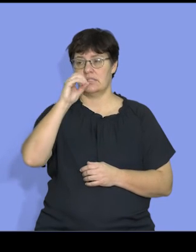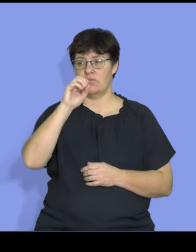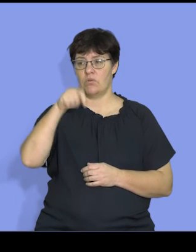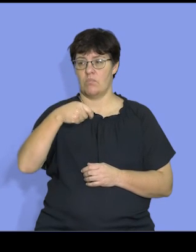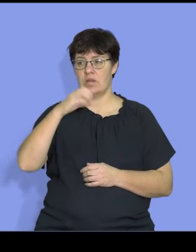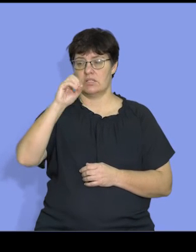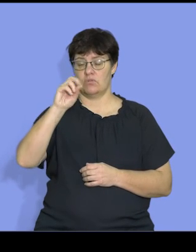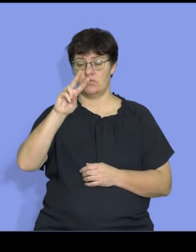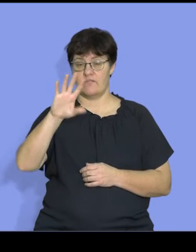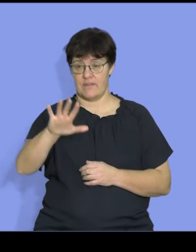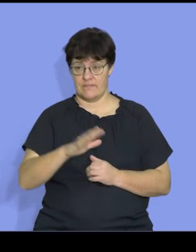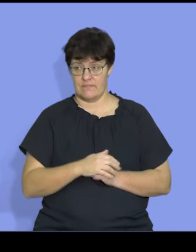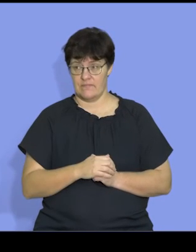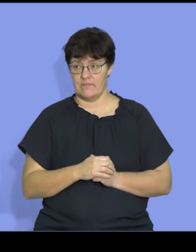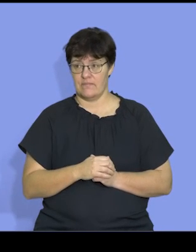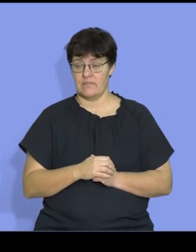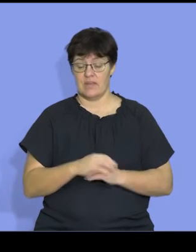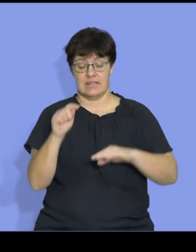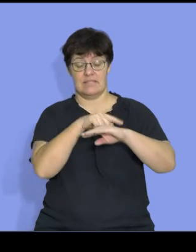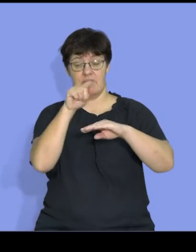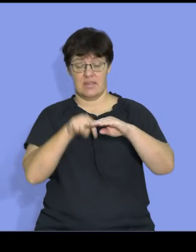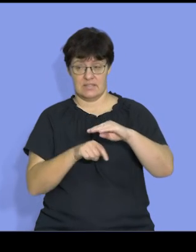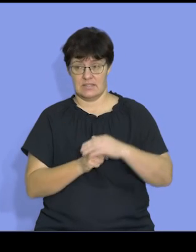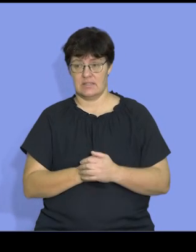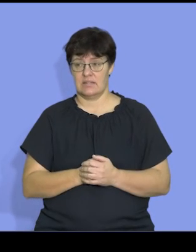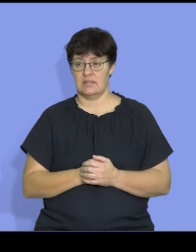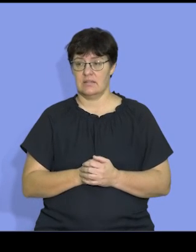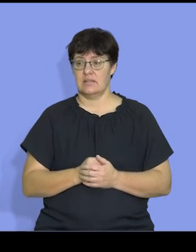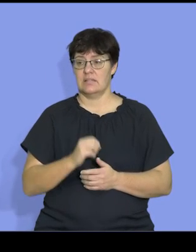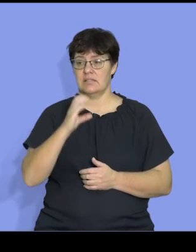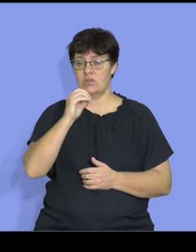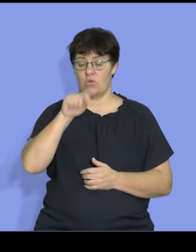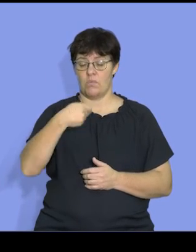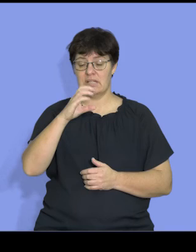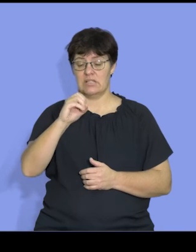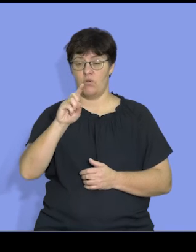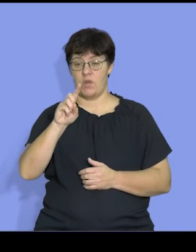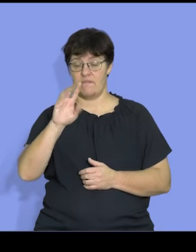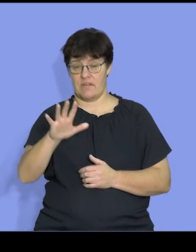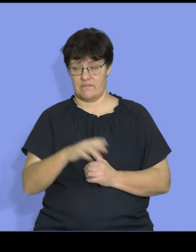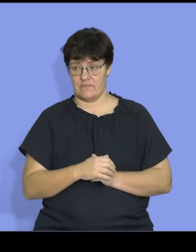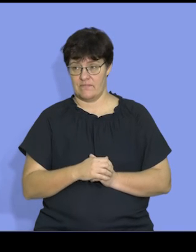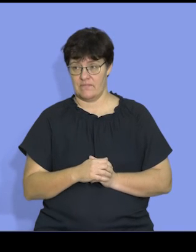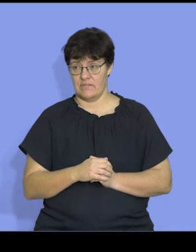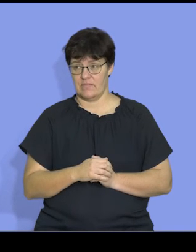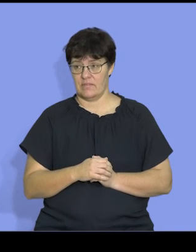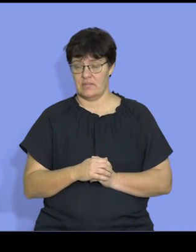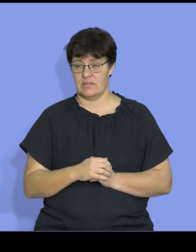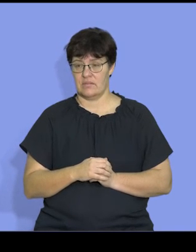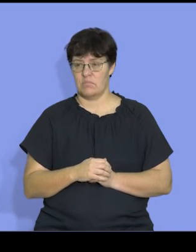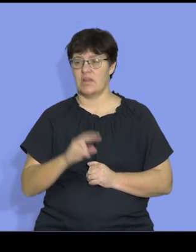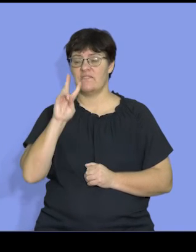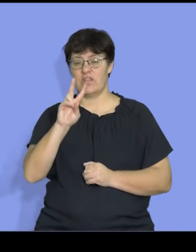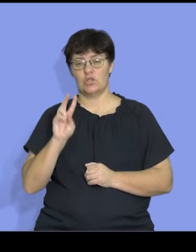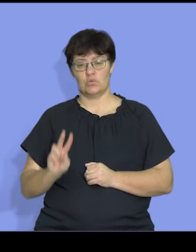0,025, right? We divide this by 0,015, which is the new concentration. We're just making V2